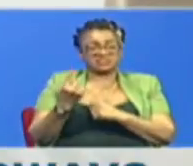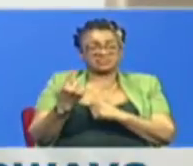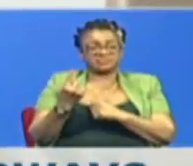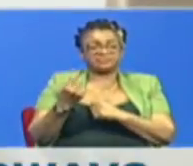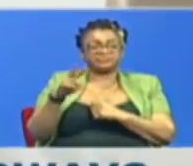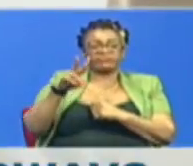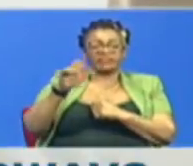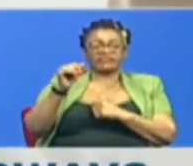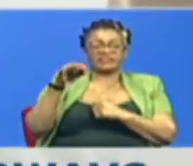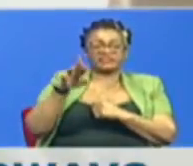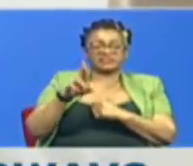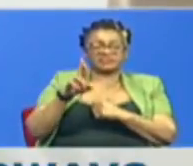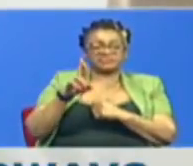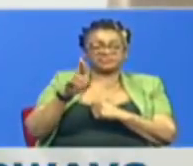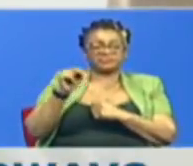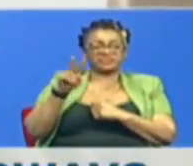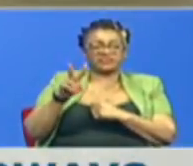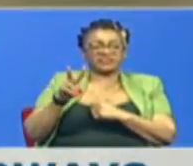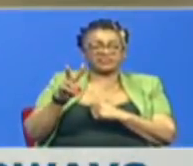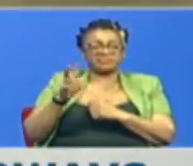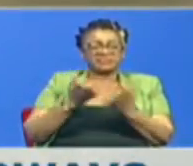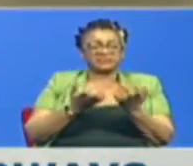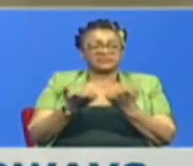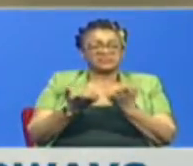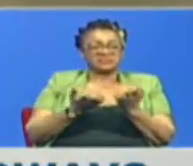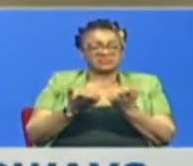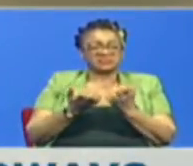Victor Kiprop, NTV Business.